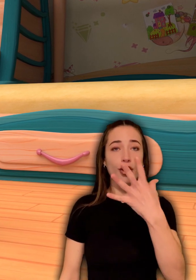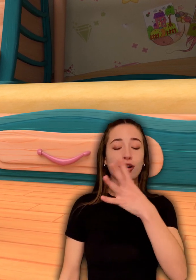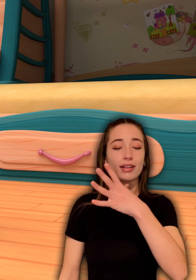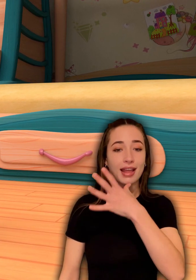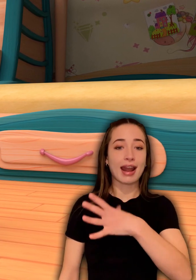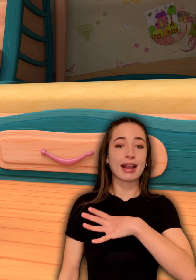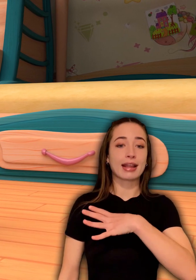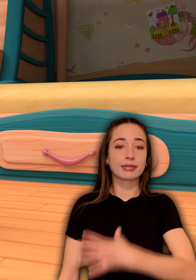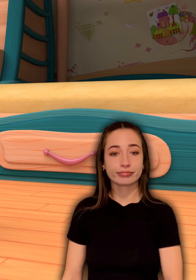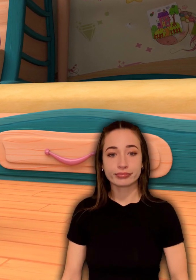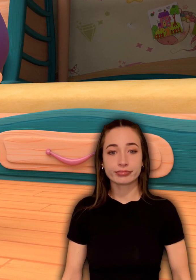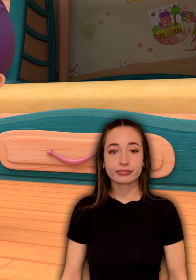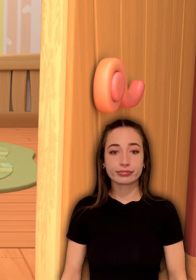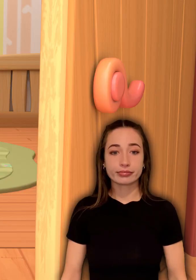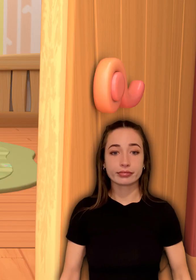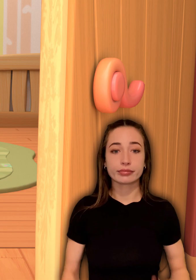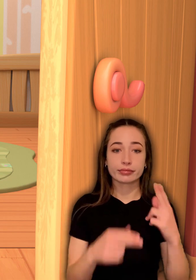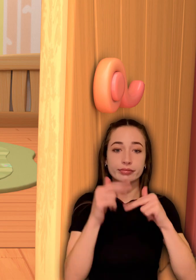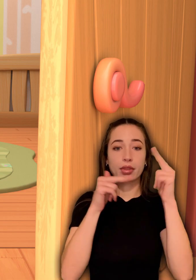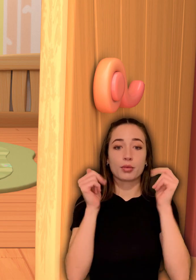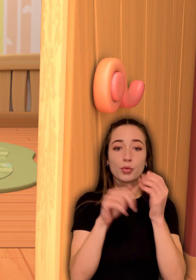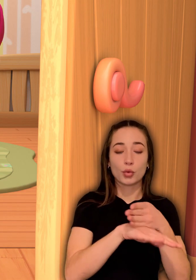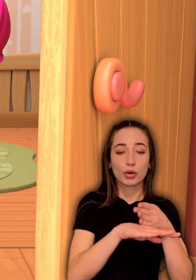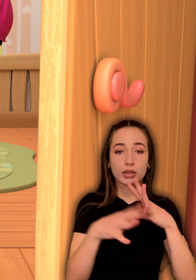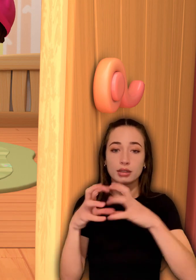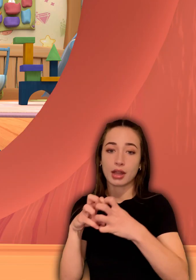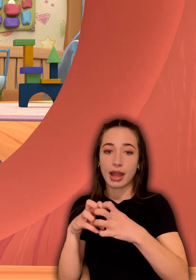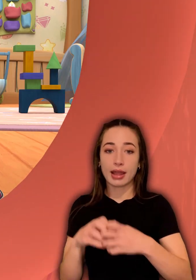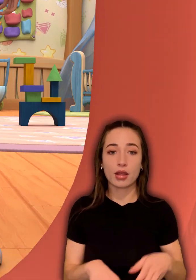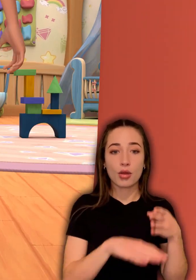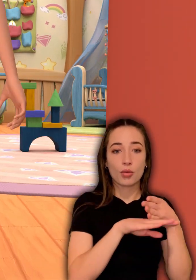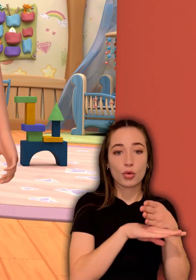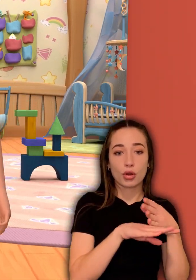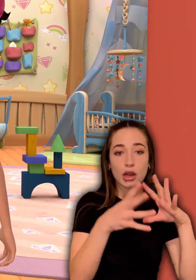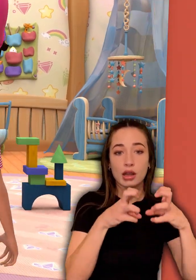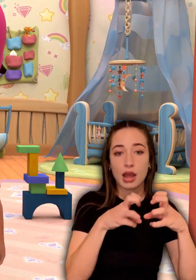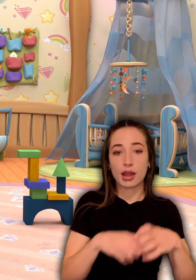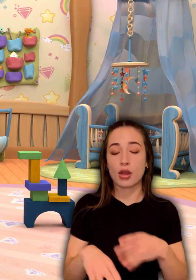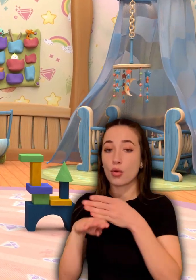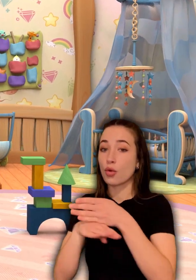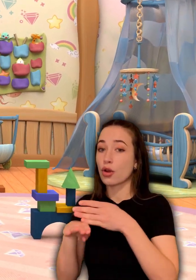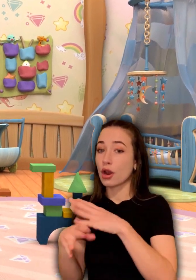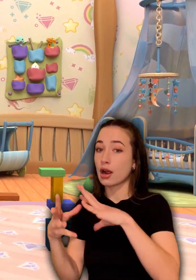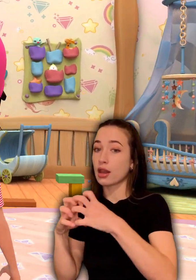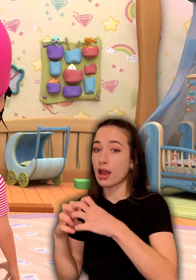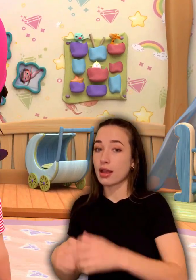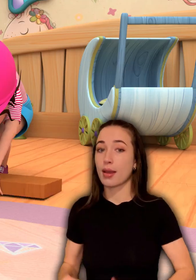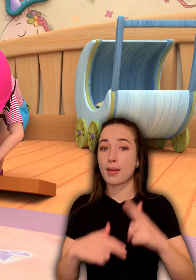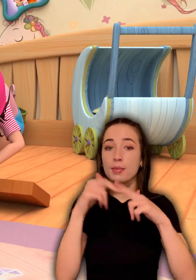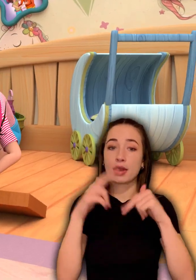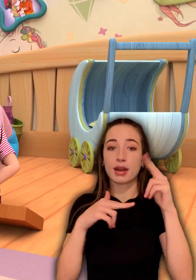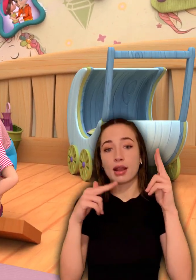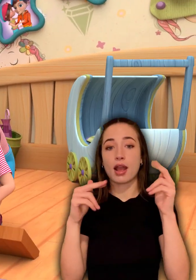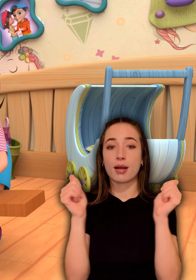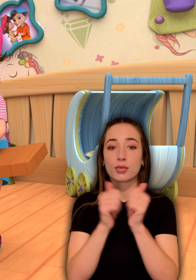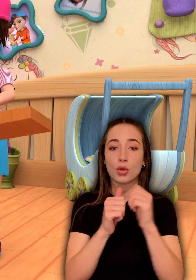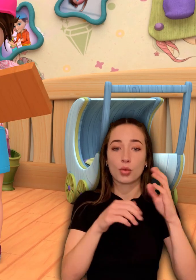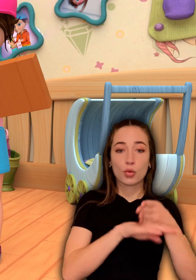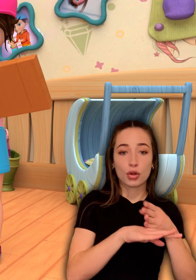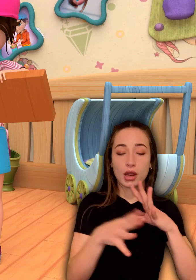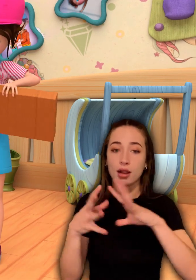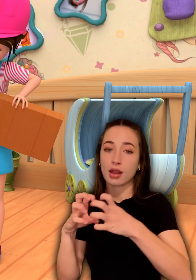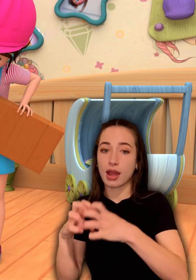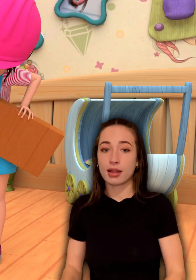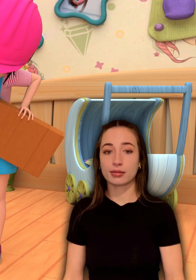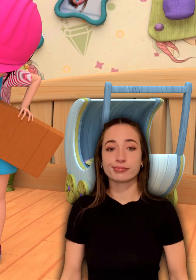my fair lady build it up with wooden Clay Wood and Clay wooden clay build it